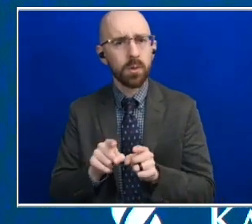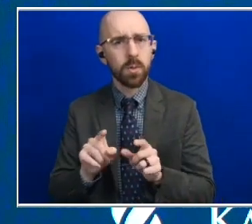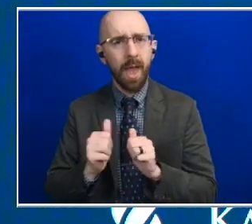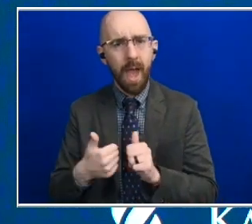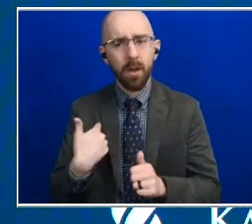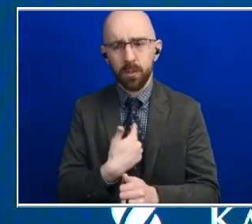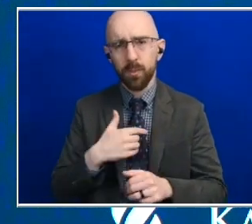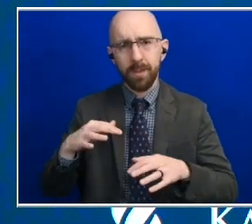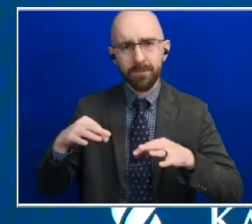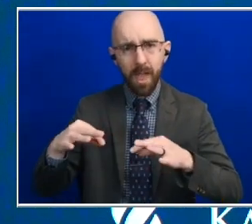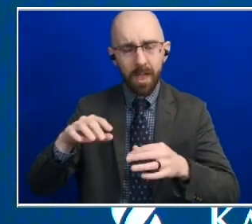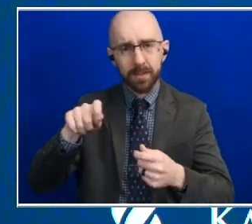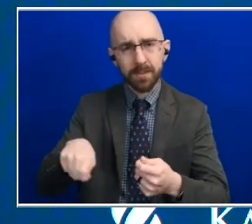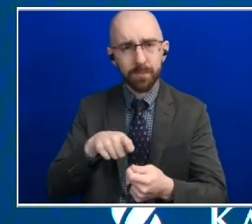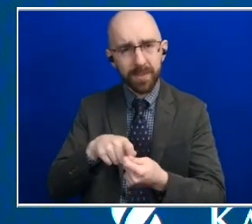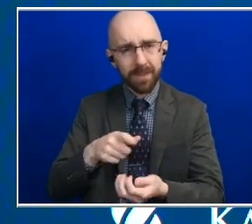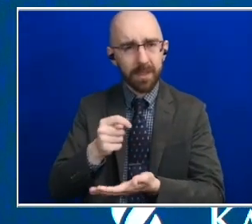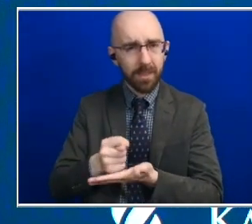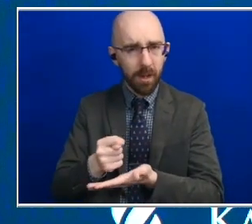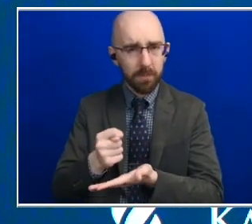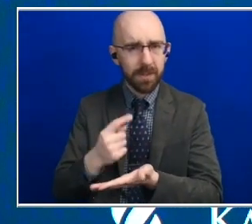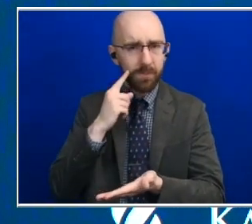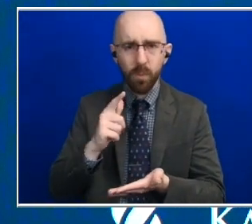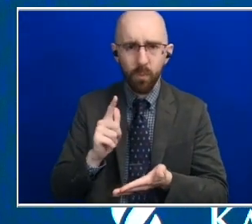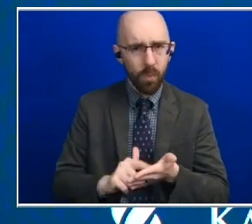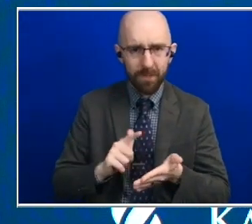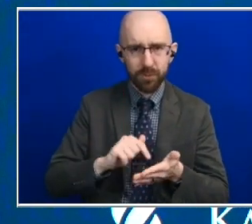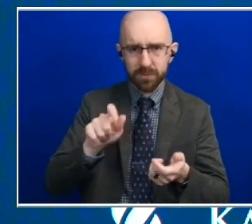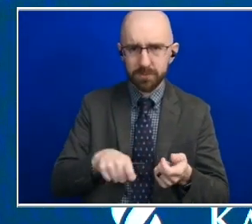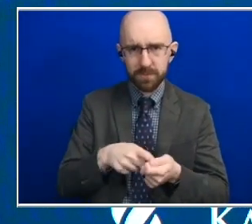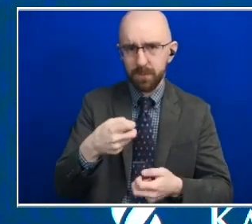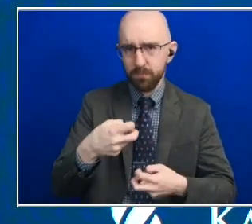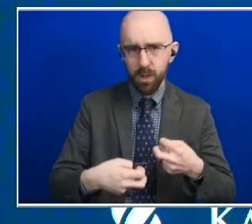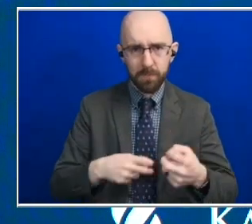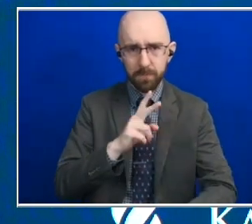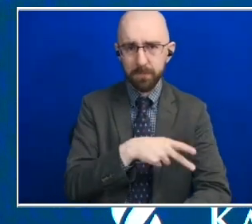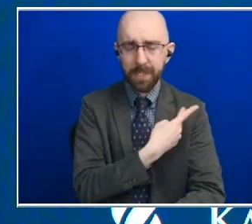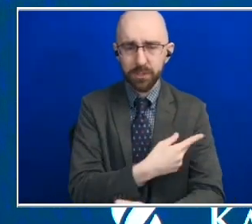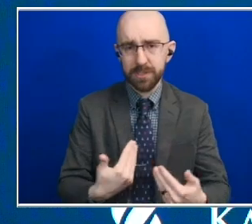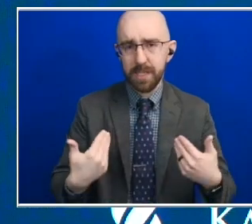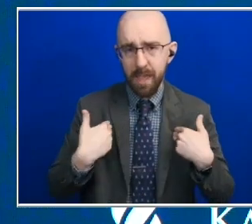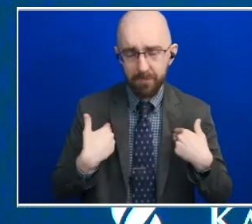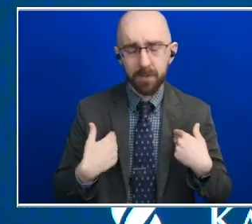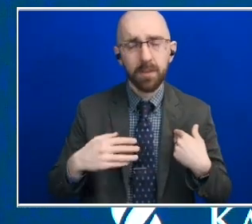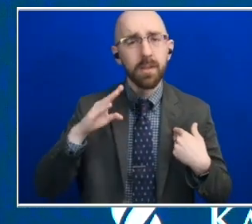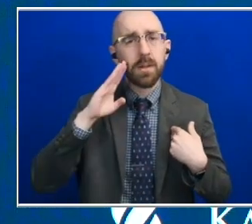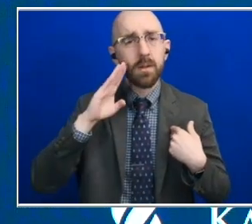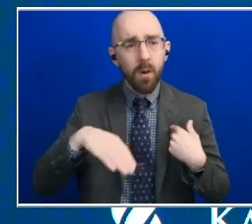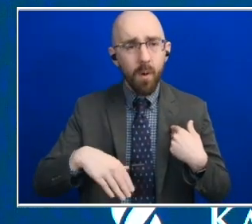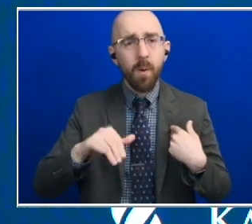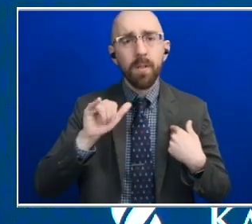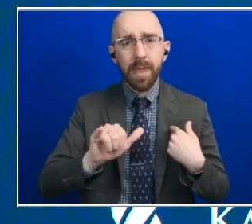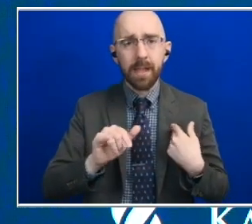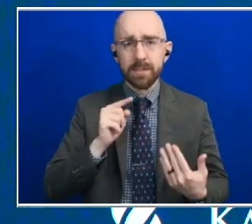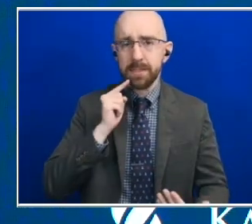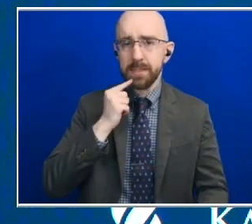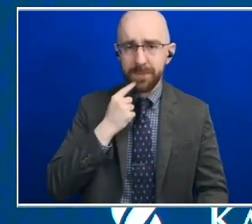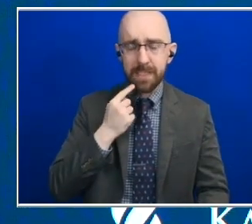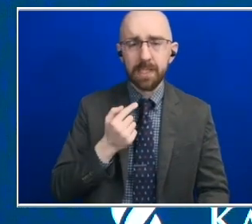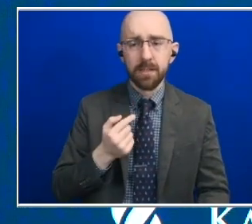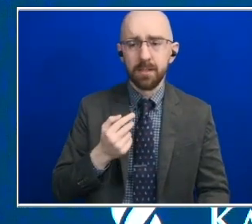specific therapies for whatever specific problems patients may have. We know that it is a significant quality of